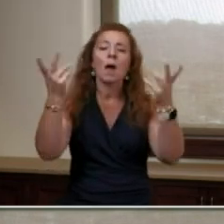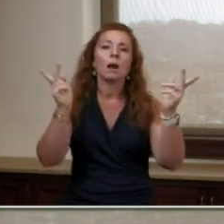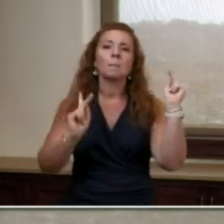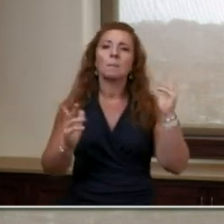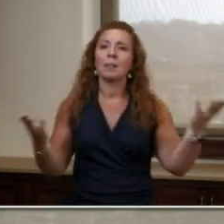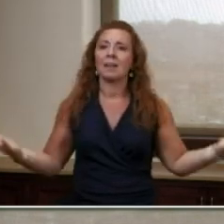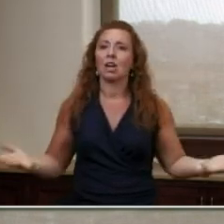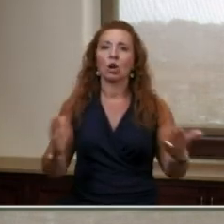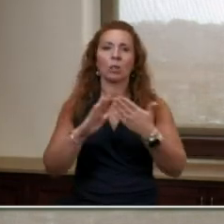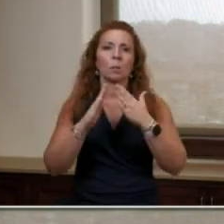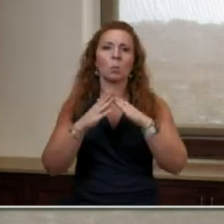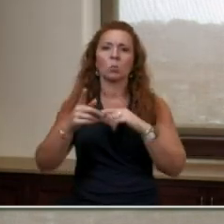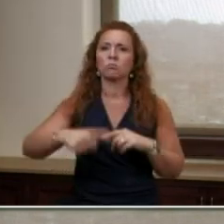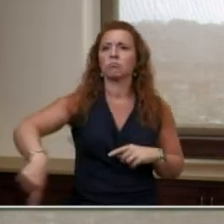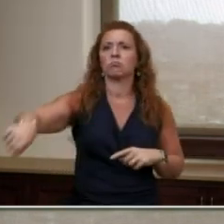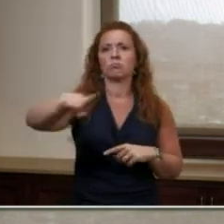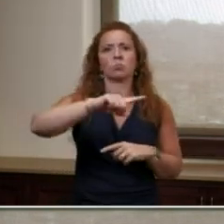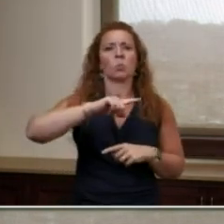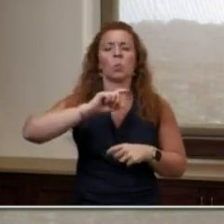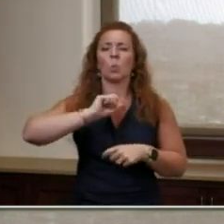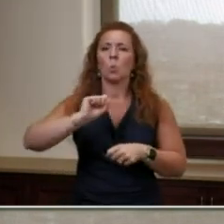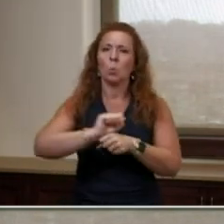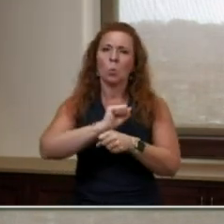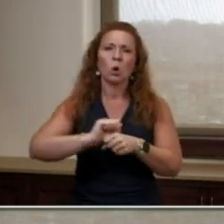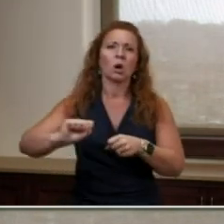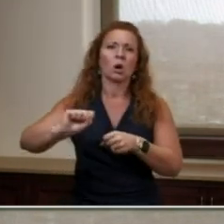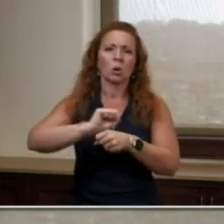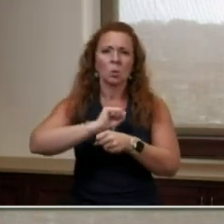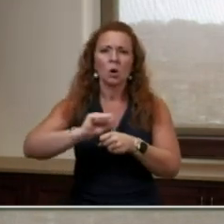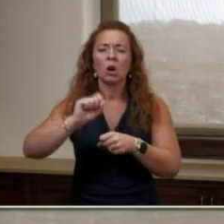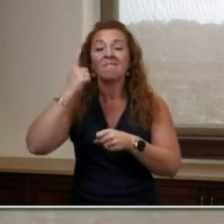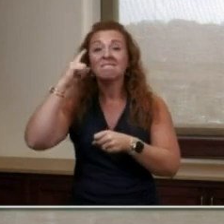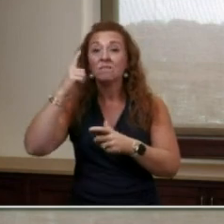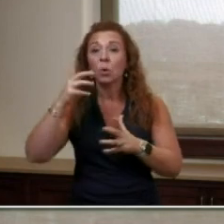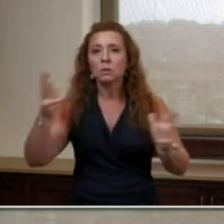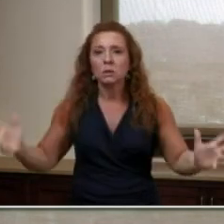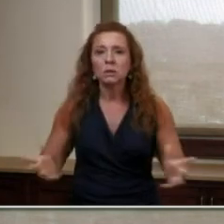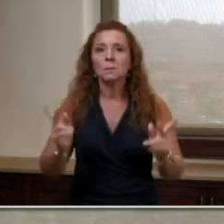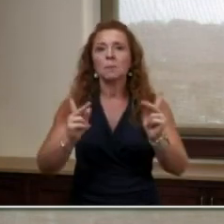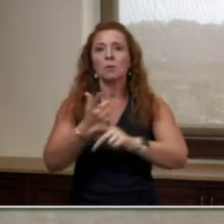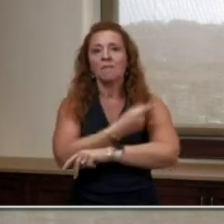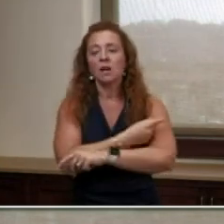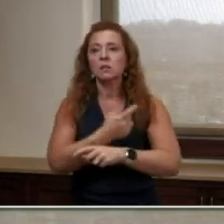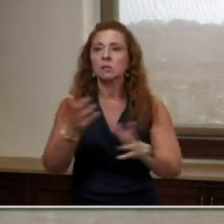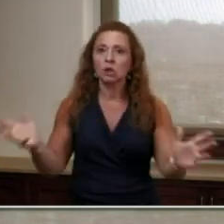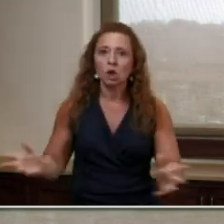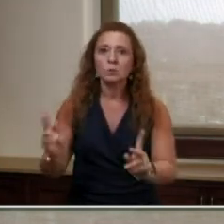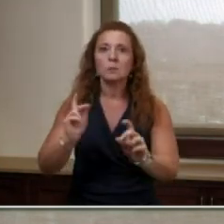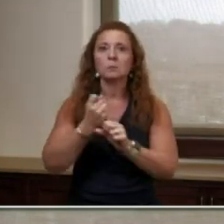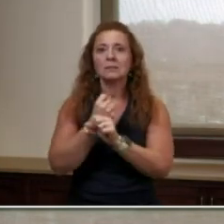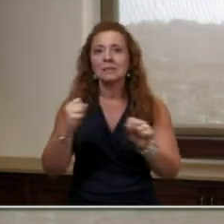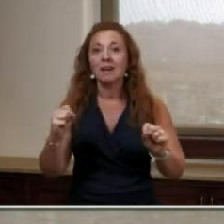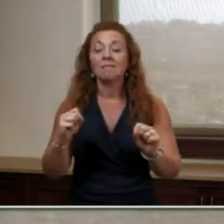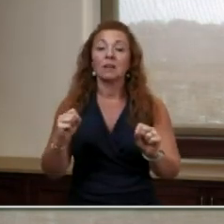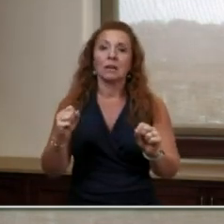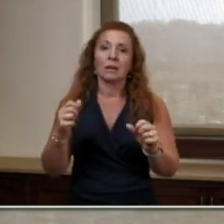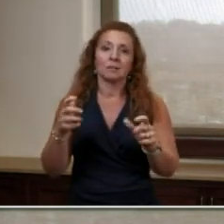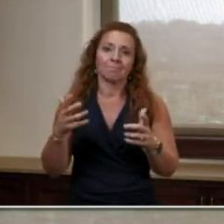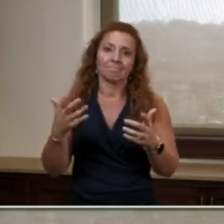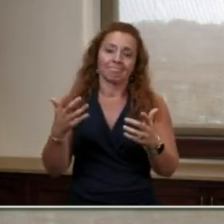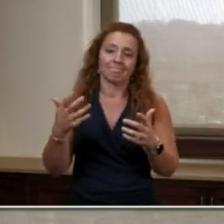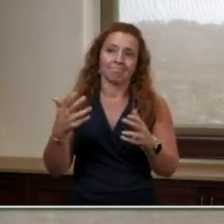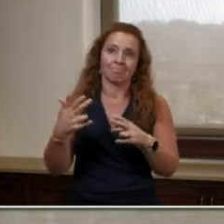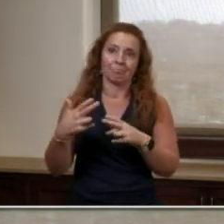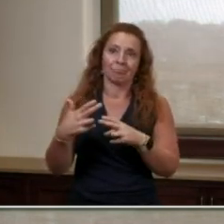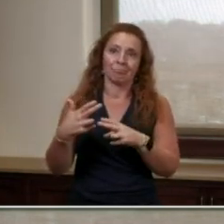community have worked tirelessly to get people vaccinated, get people safe. As obviously we're about a month away, or